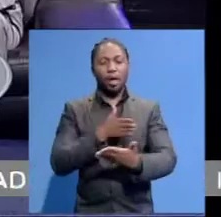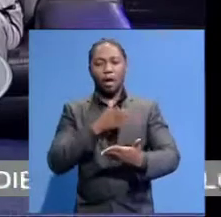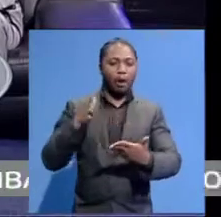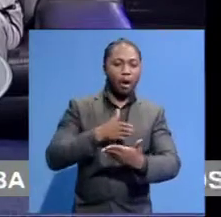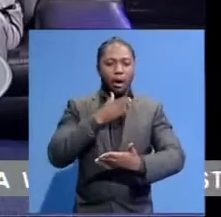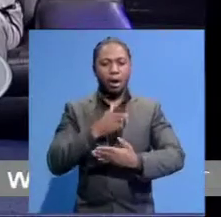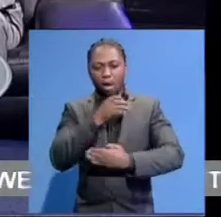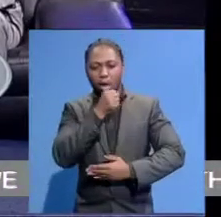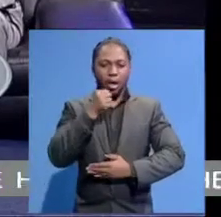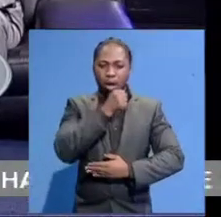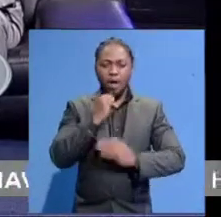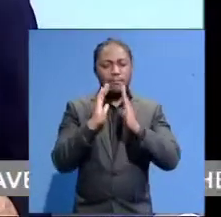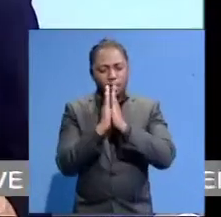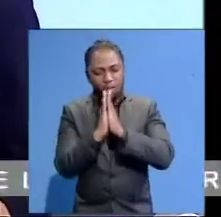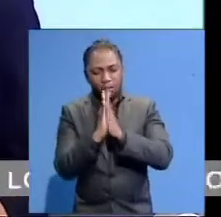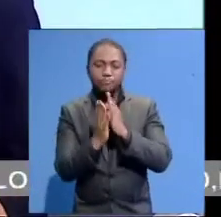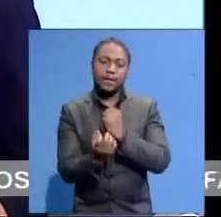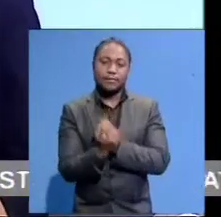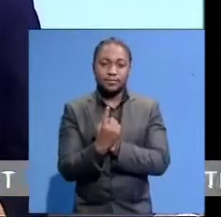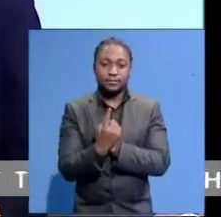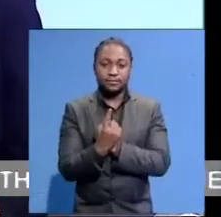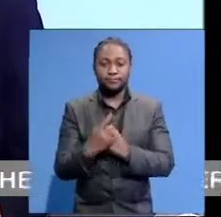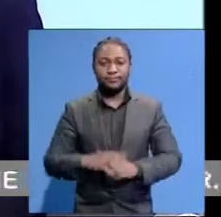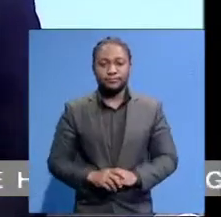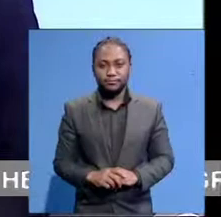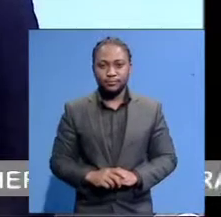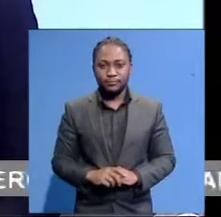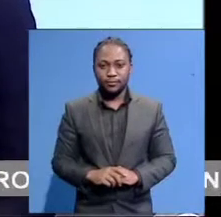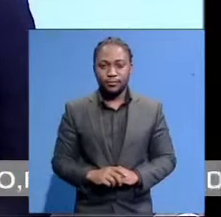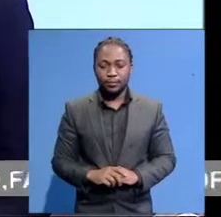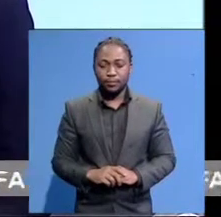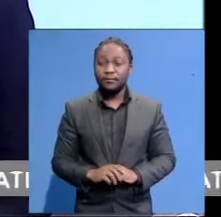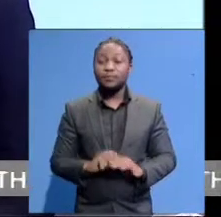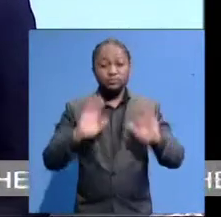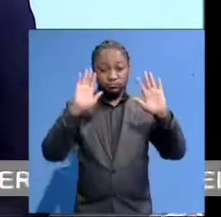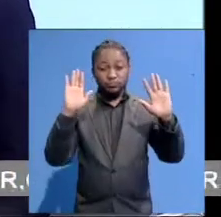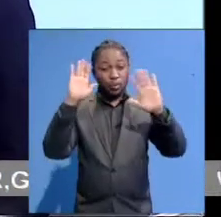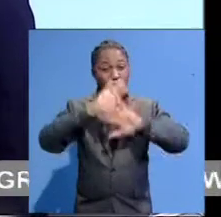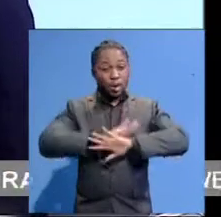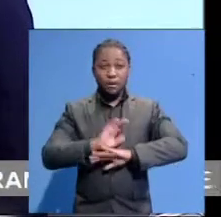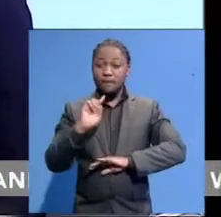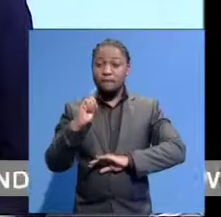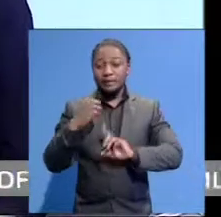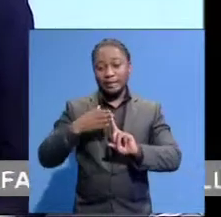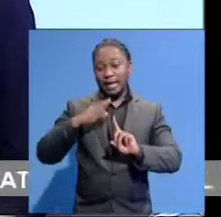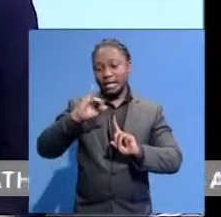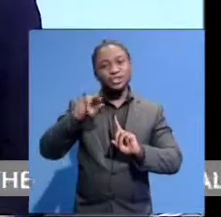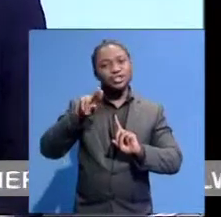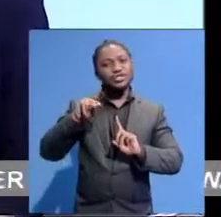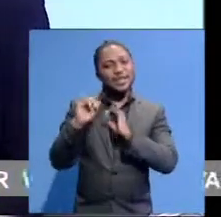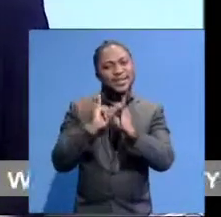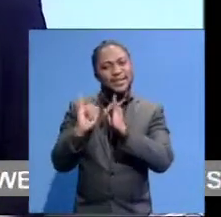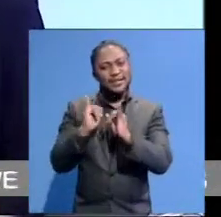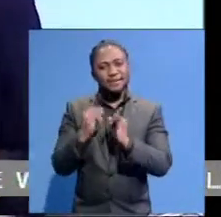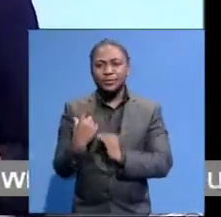And we're going to be talking you through the night vigil that will be taking place down in Kunu. And Janine Lee, our senior reporter of the SABC, is down there. We'll be crossing